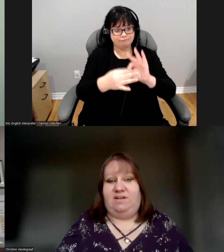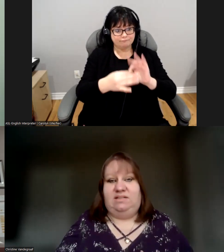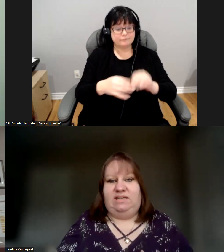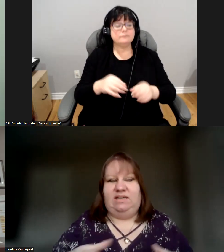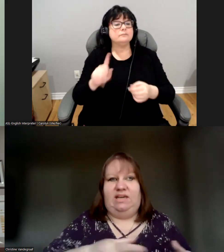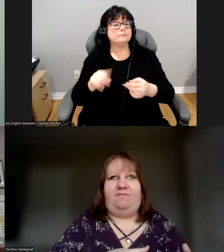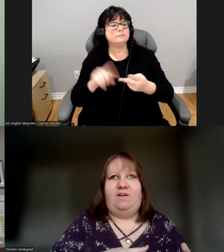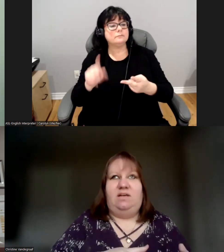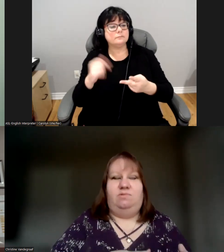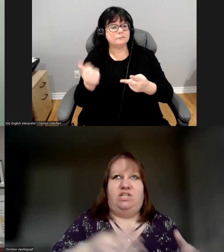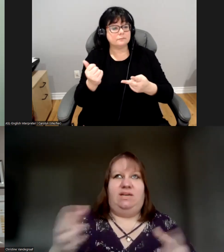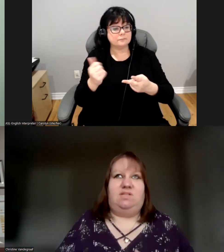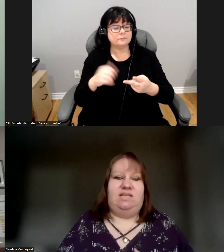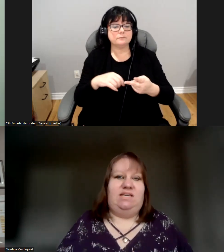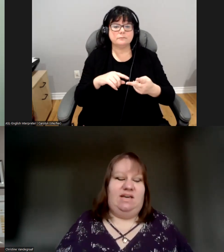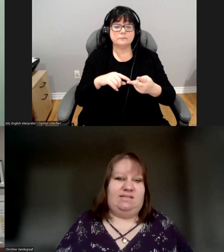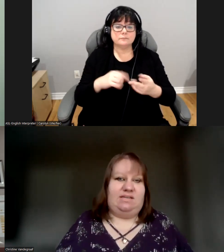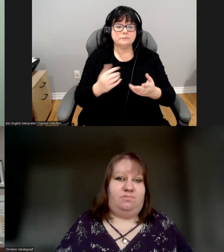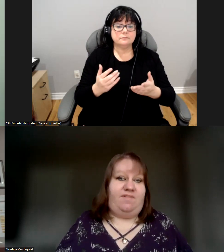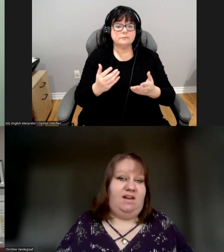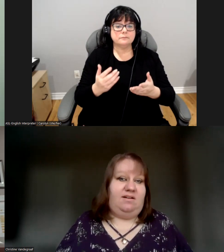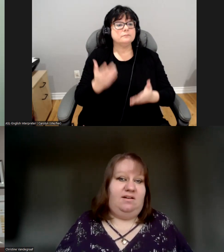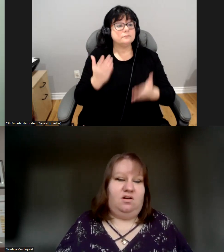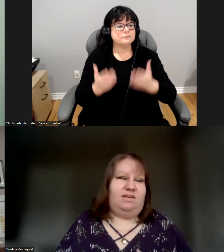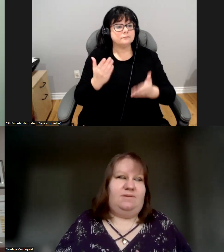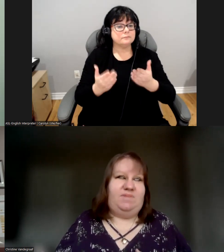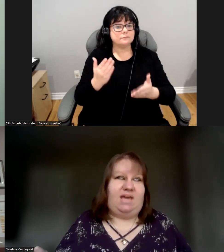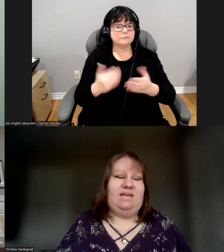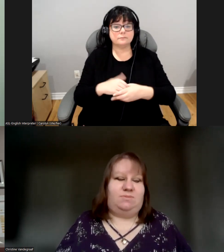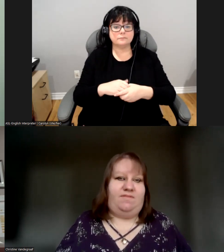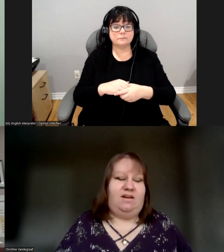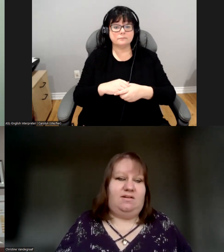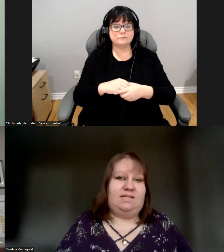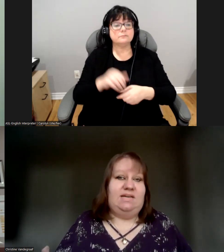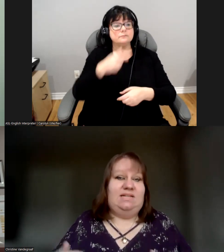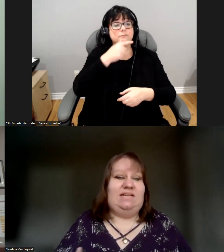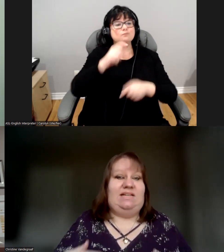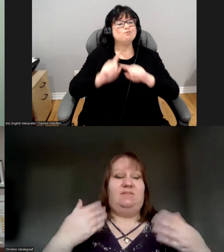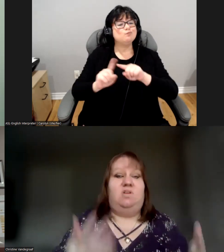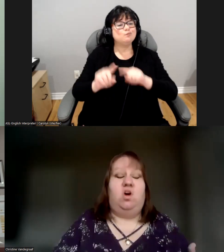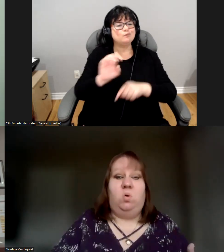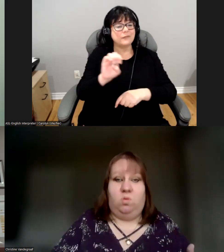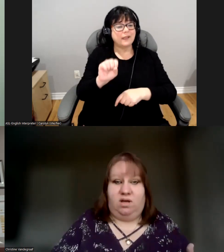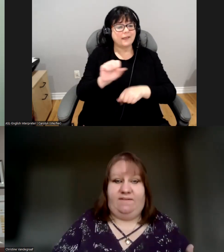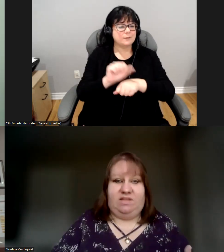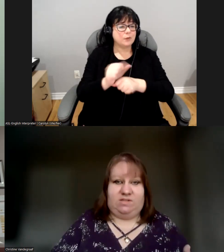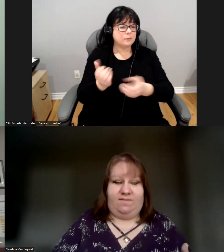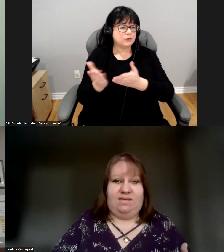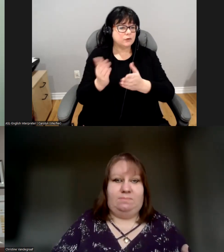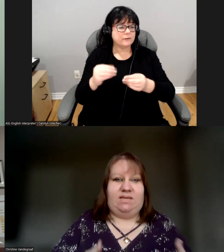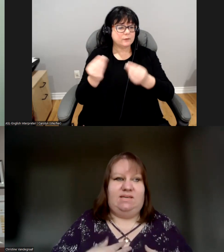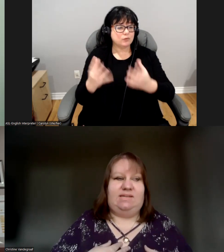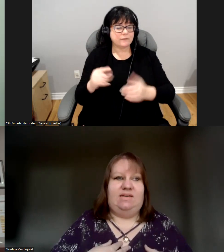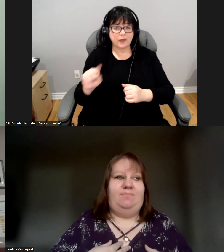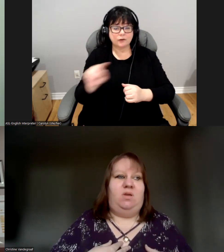is definitely if reaching out to the ES provider, or the ES providers, to let them know of the